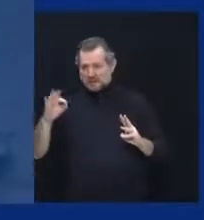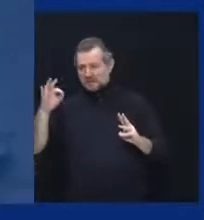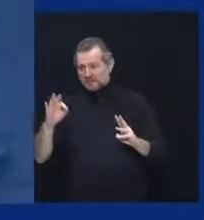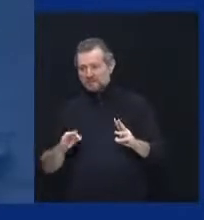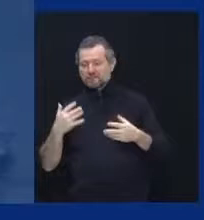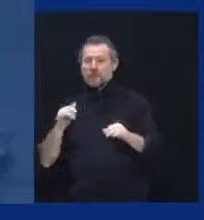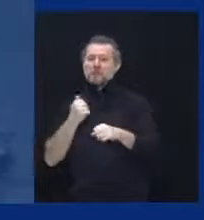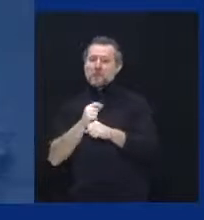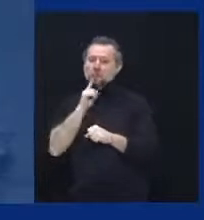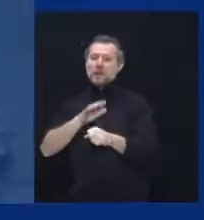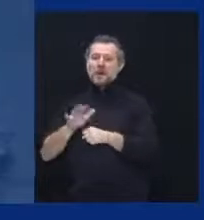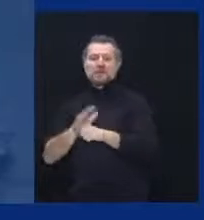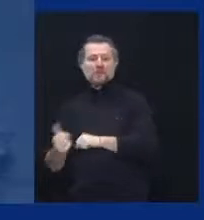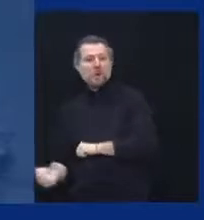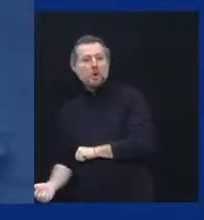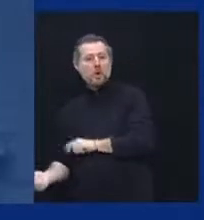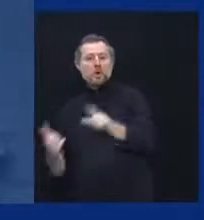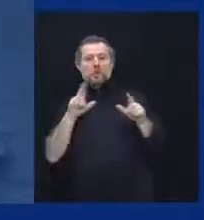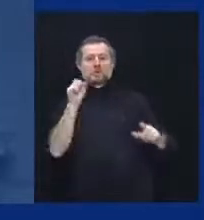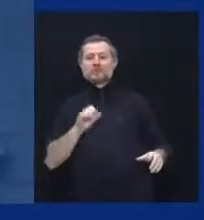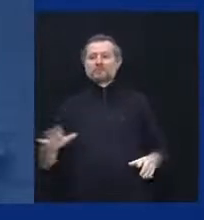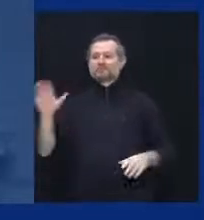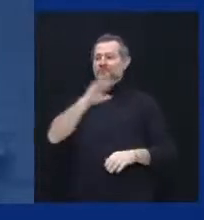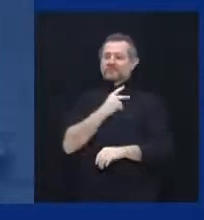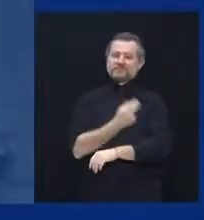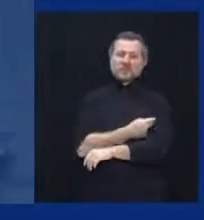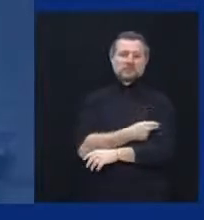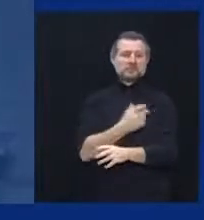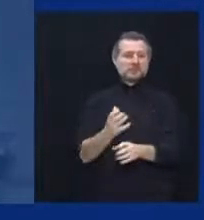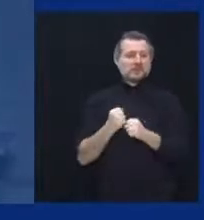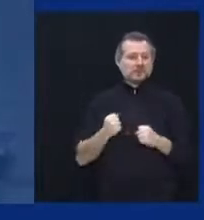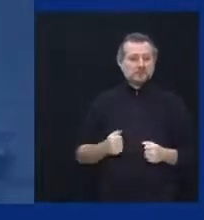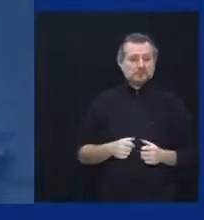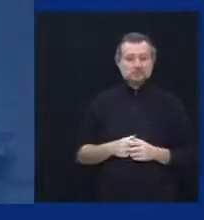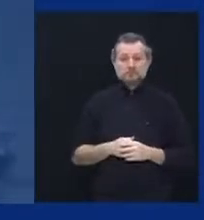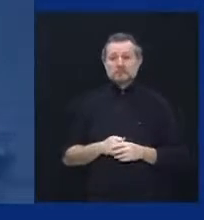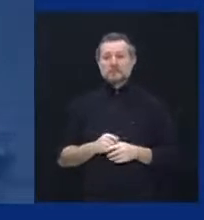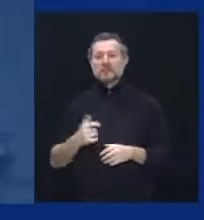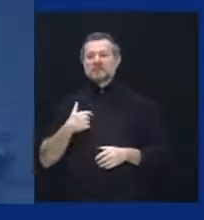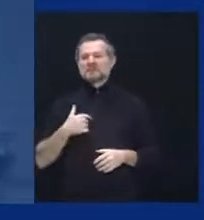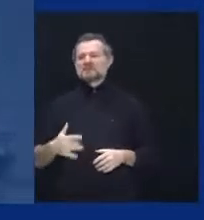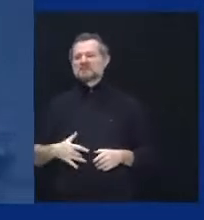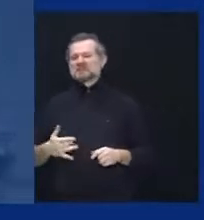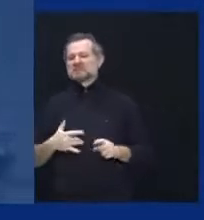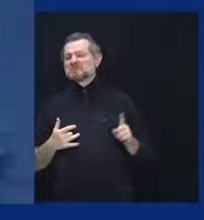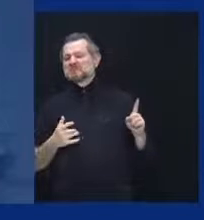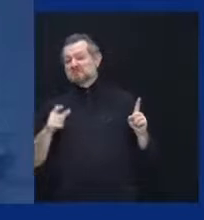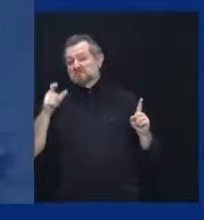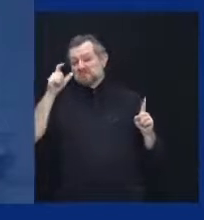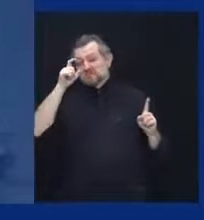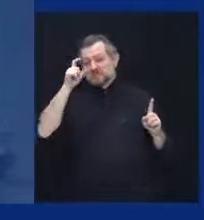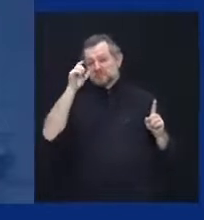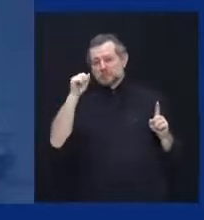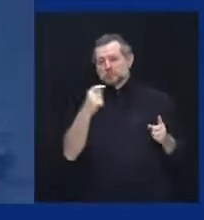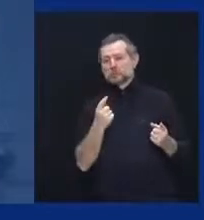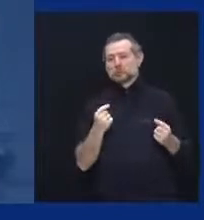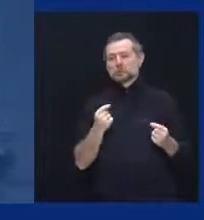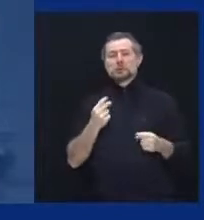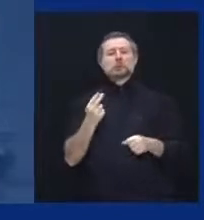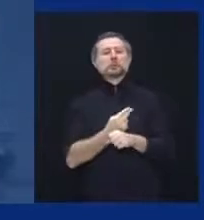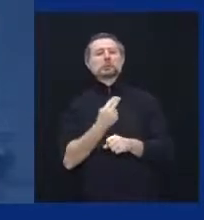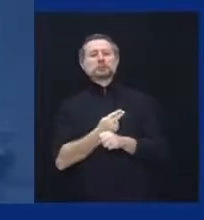country. I think President Biden, the federal government, should now consider the Defense Production